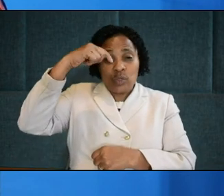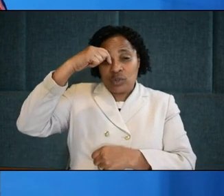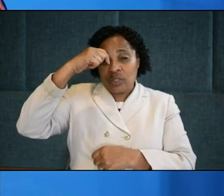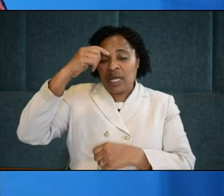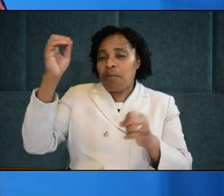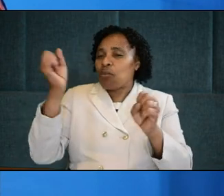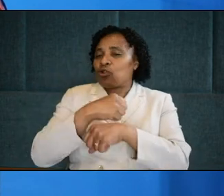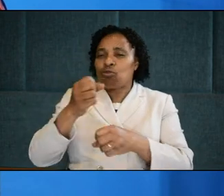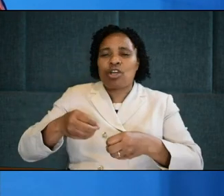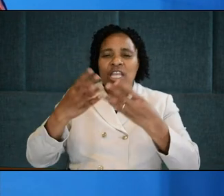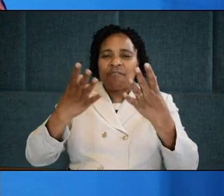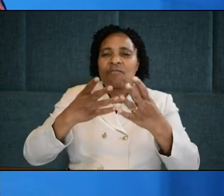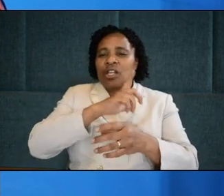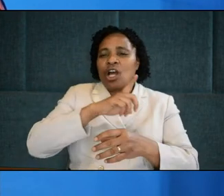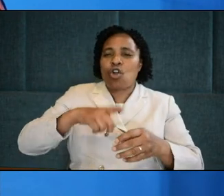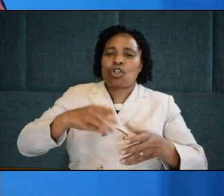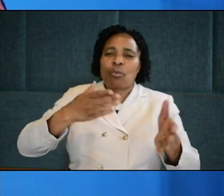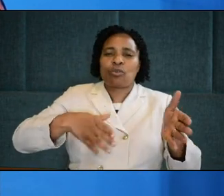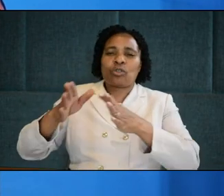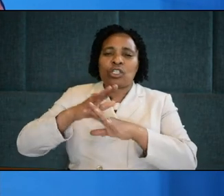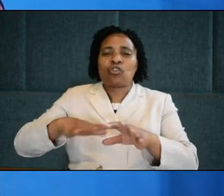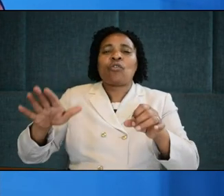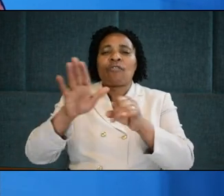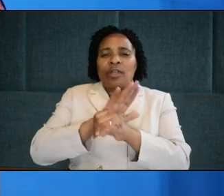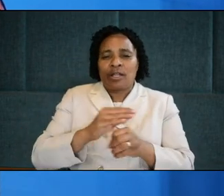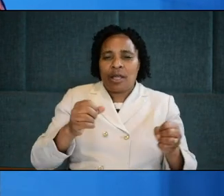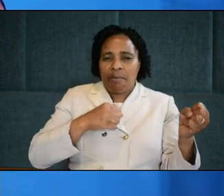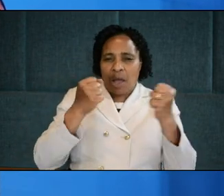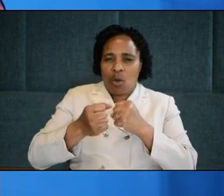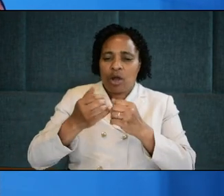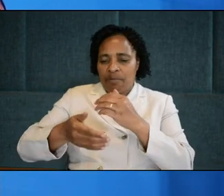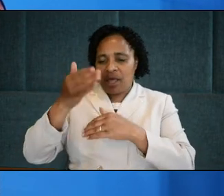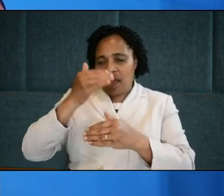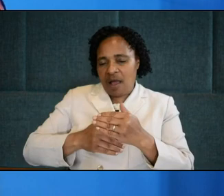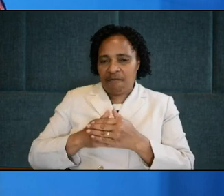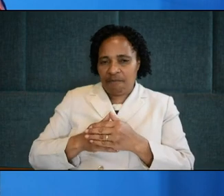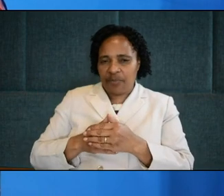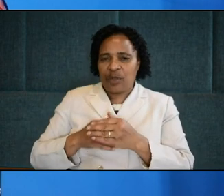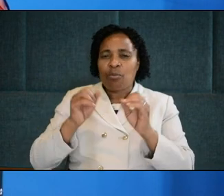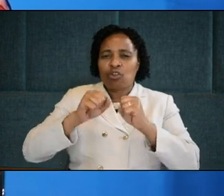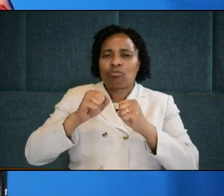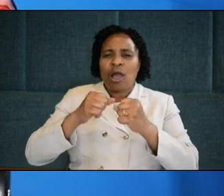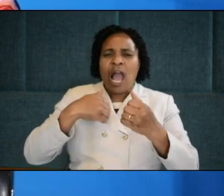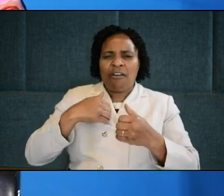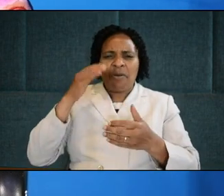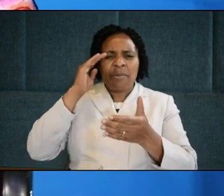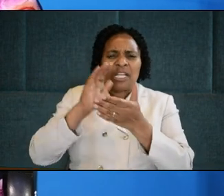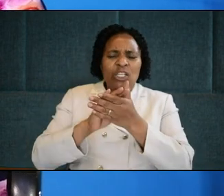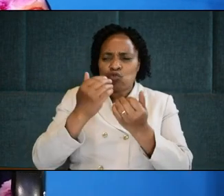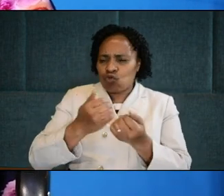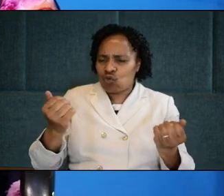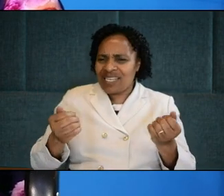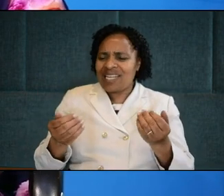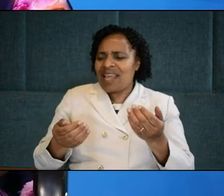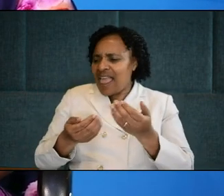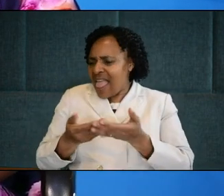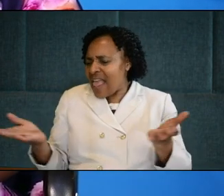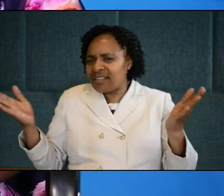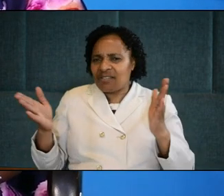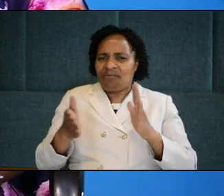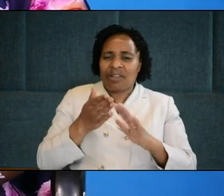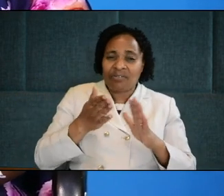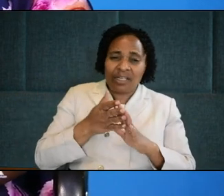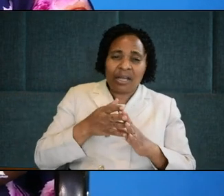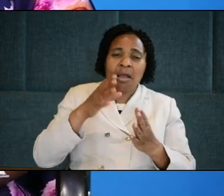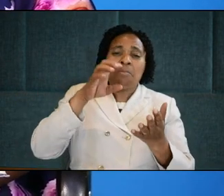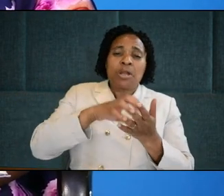an opportunity to reveal his power in their behalf. He will help his believing children in every emergency if they will